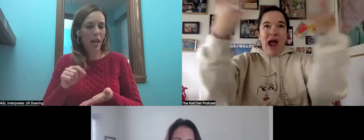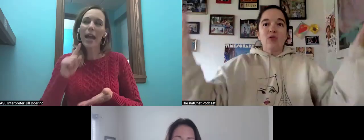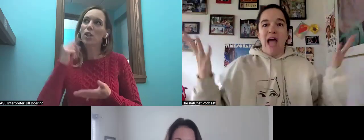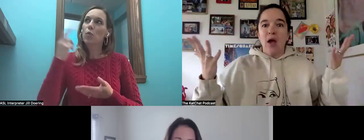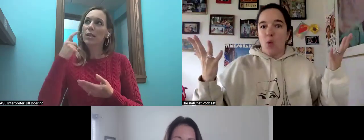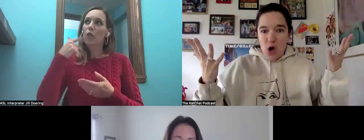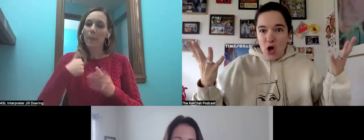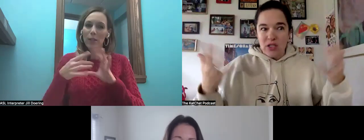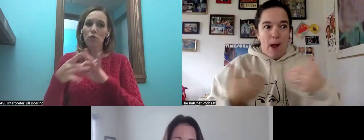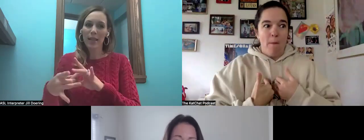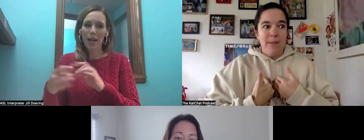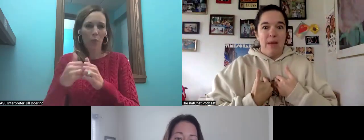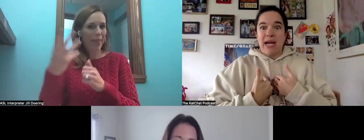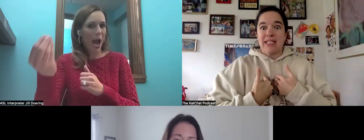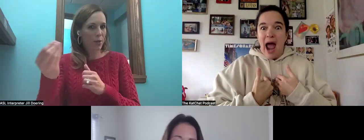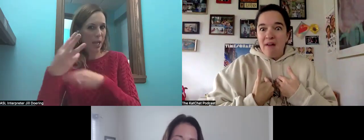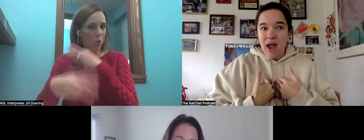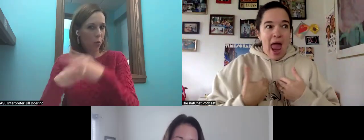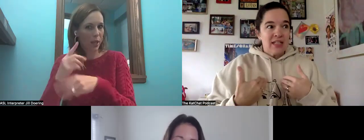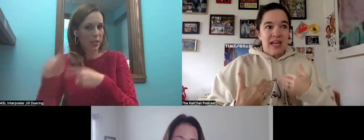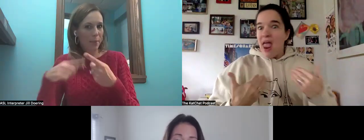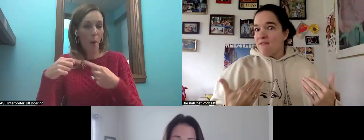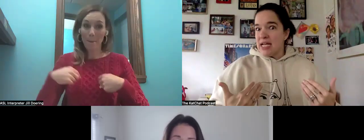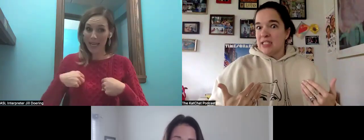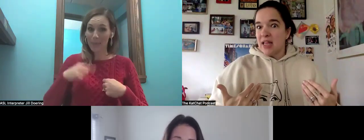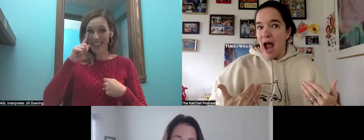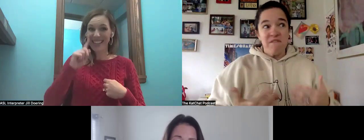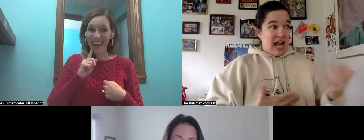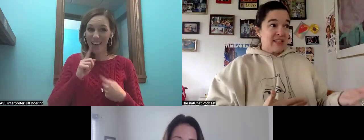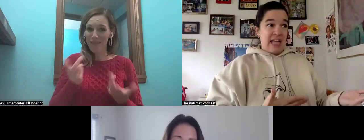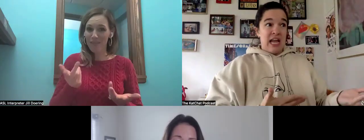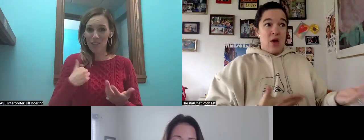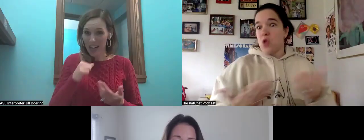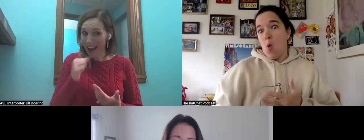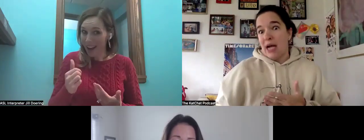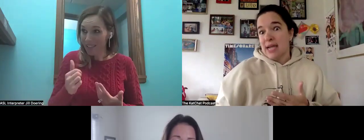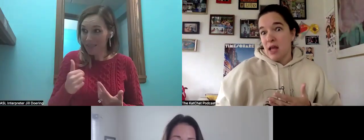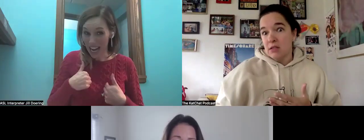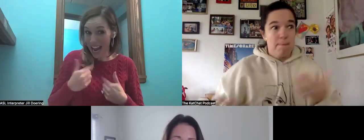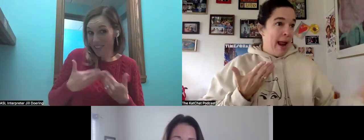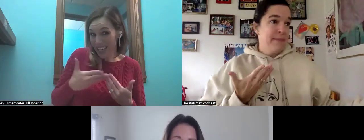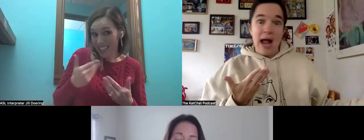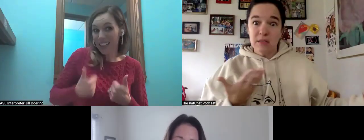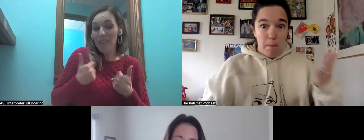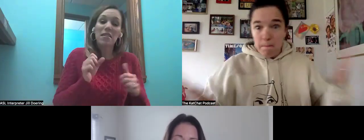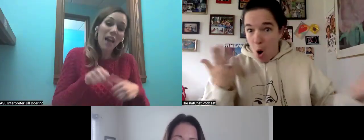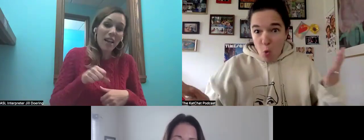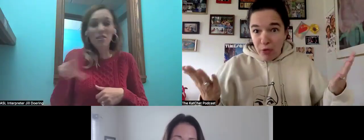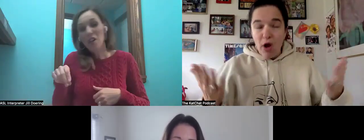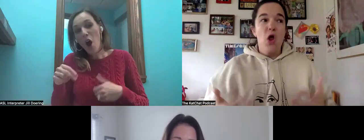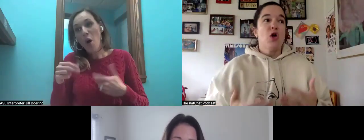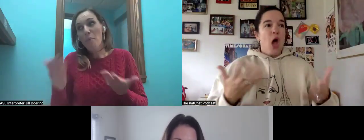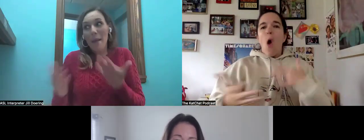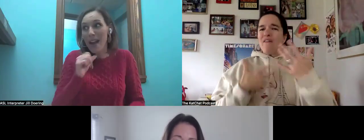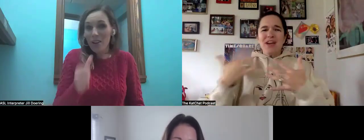with the Right. outside world about me being deaf. Did I Yeah. have an easy life? Yes, I did. No, I didn't. Maybe I